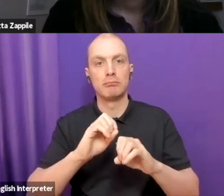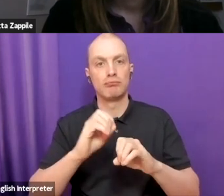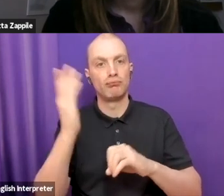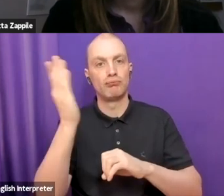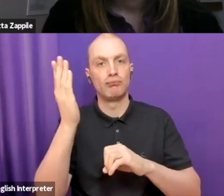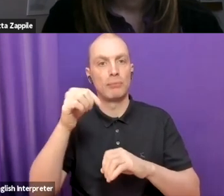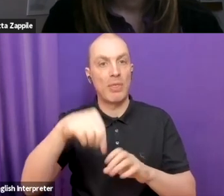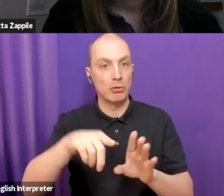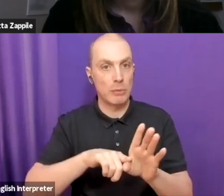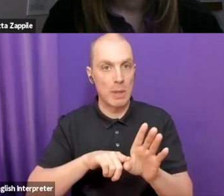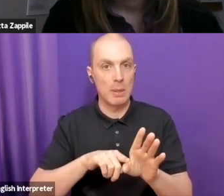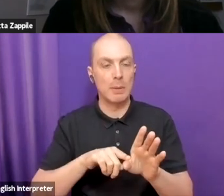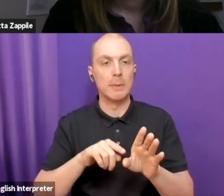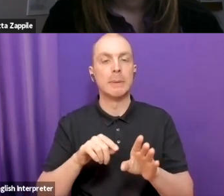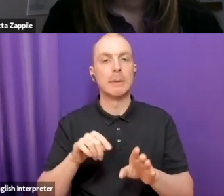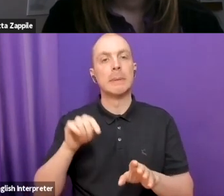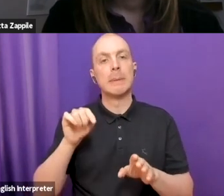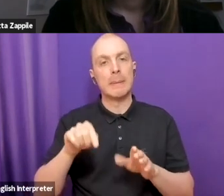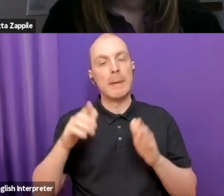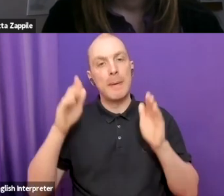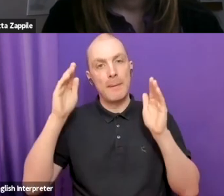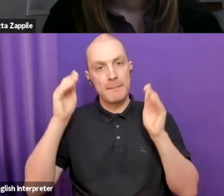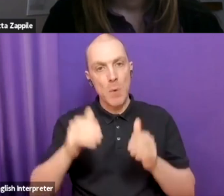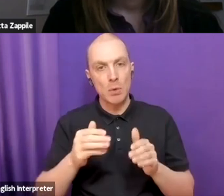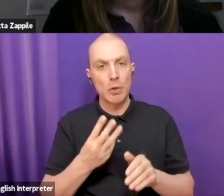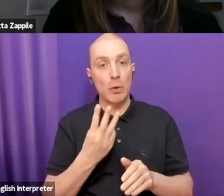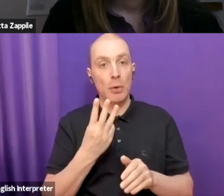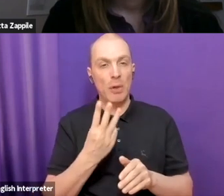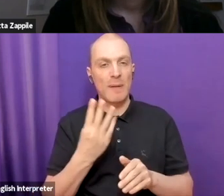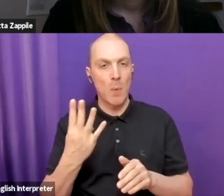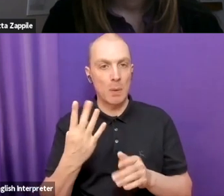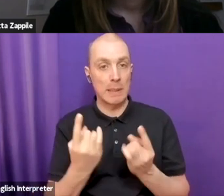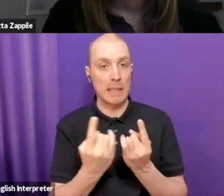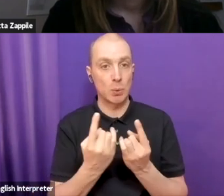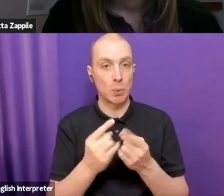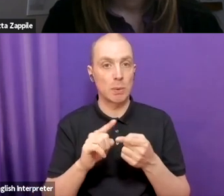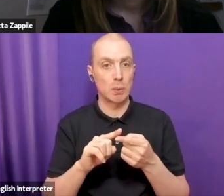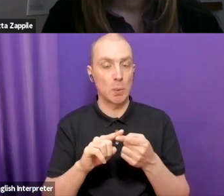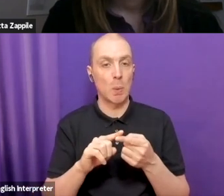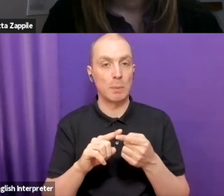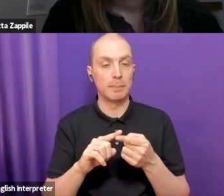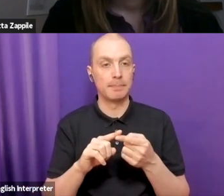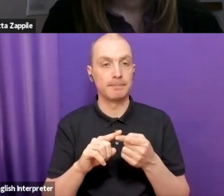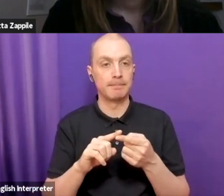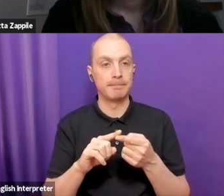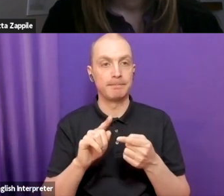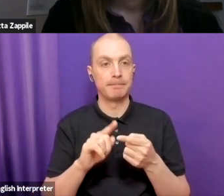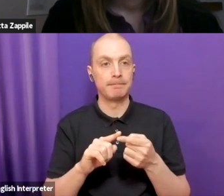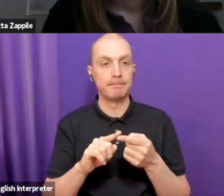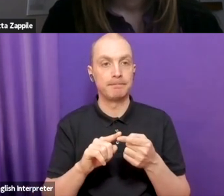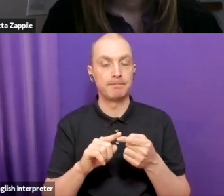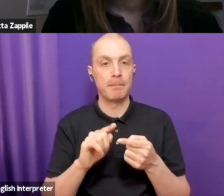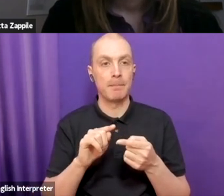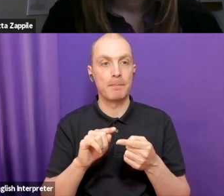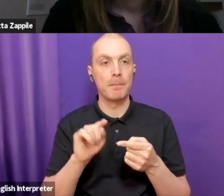particularly on 3 or 4 aspects. One was the incorporation. So that's some of the area that